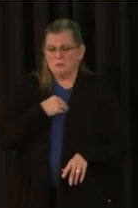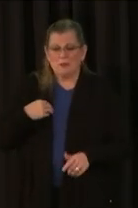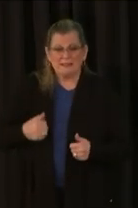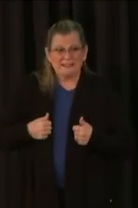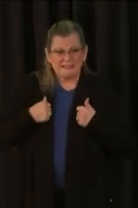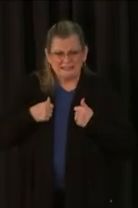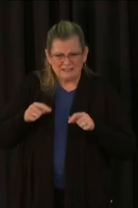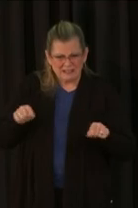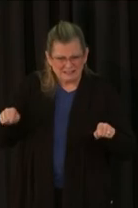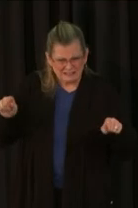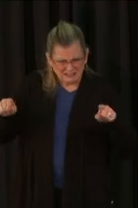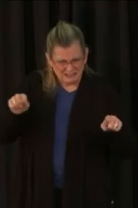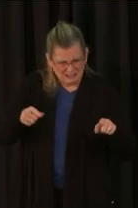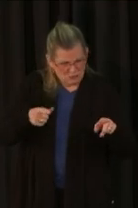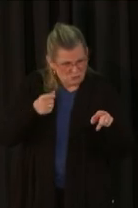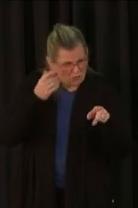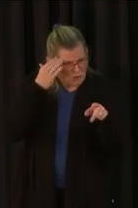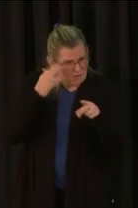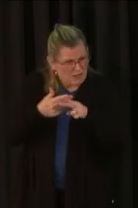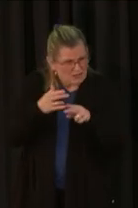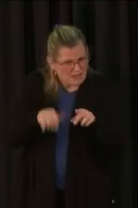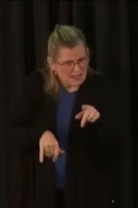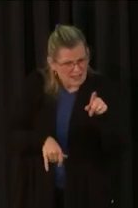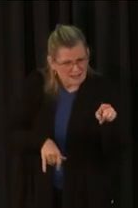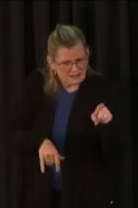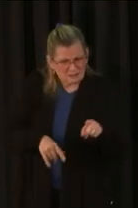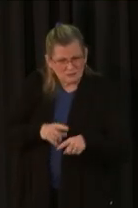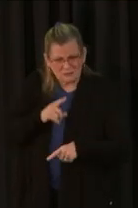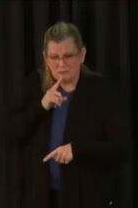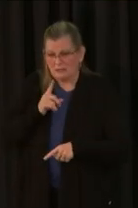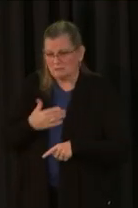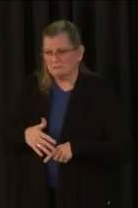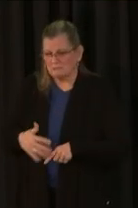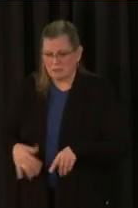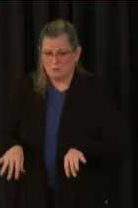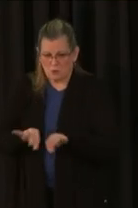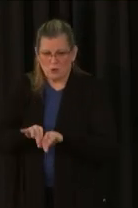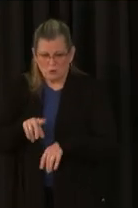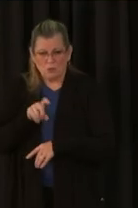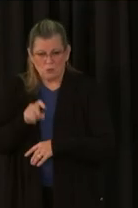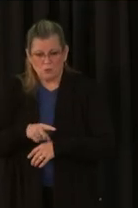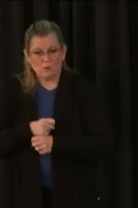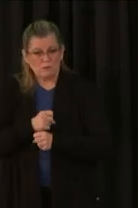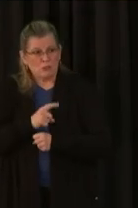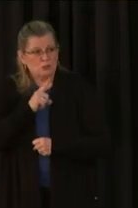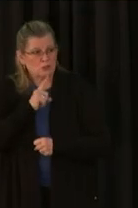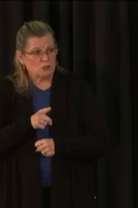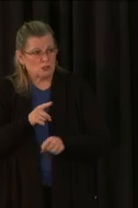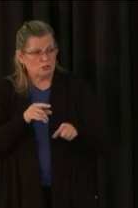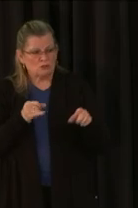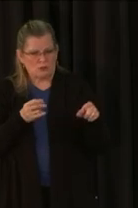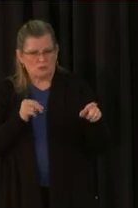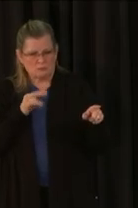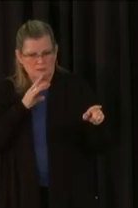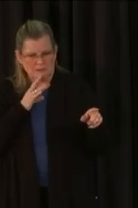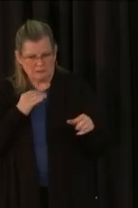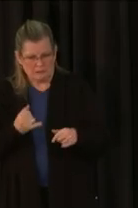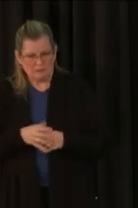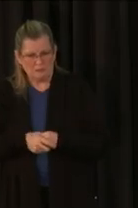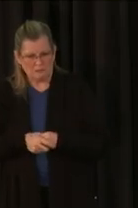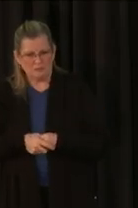a little more about that. Yeah, no, it's a really important question that you asked, because what we want to make sure is that, of course, the federal